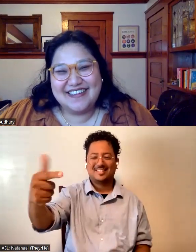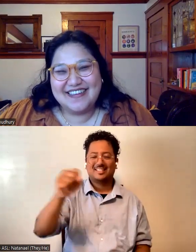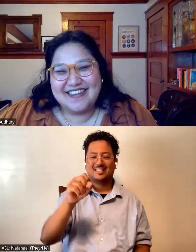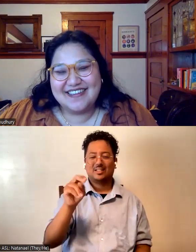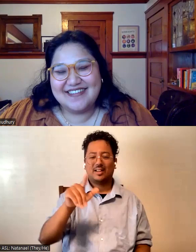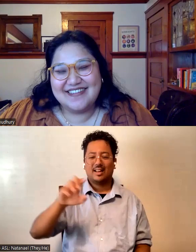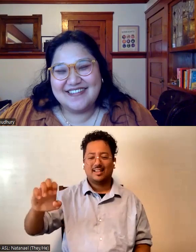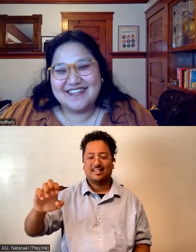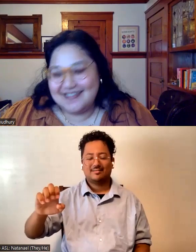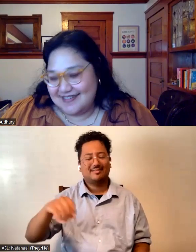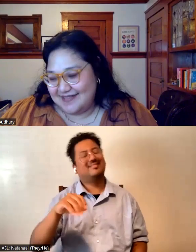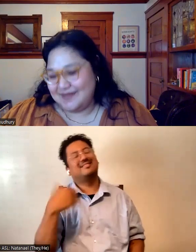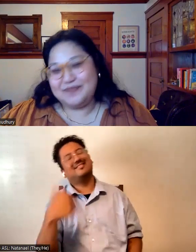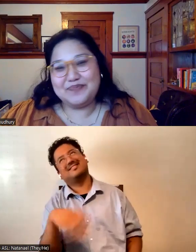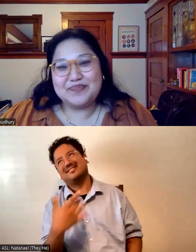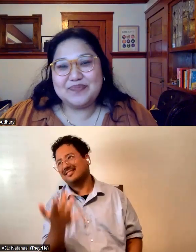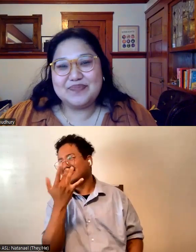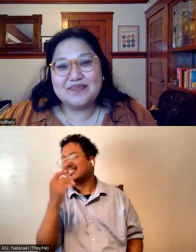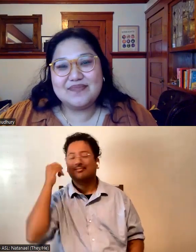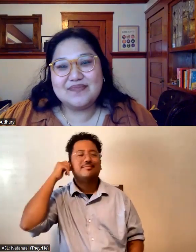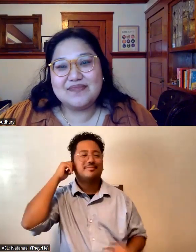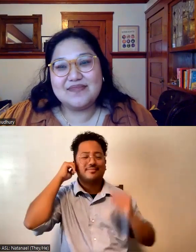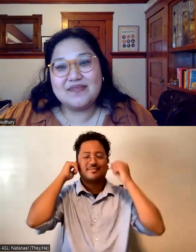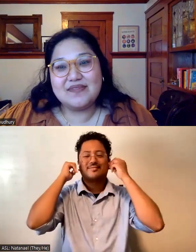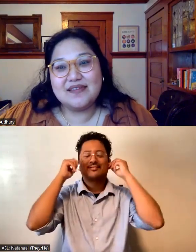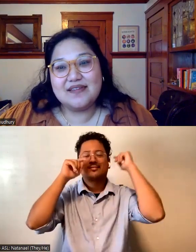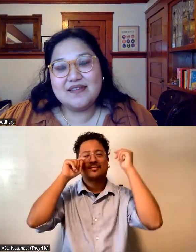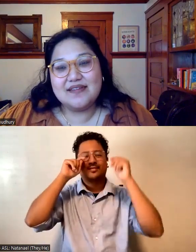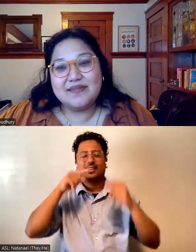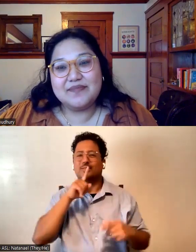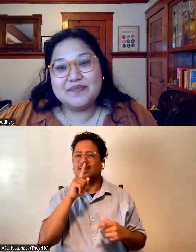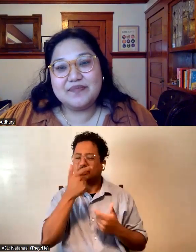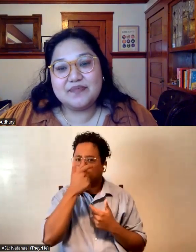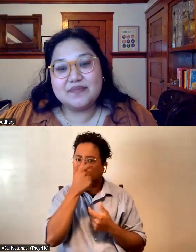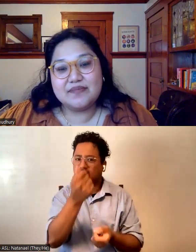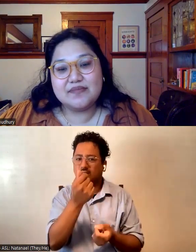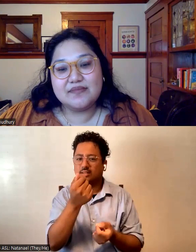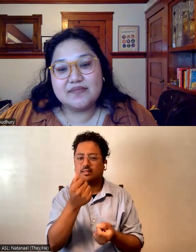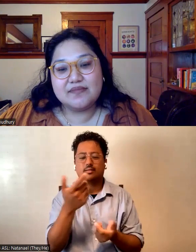gosh. I was really interested to make sure that